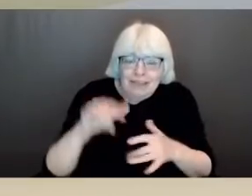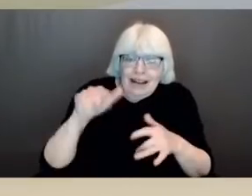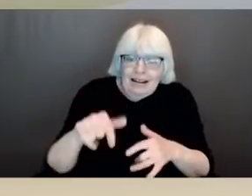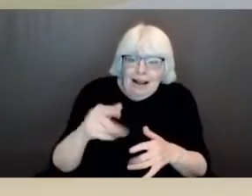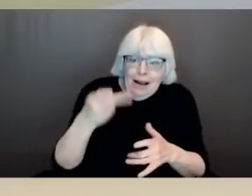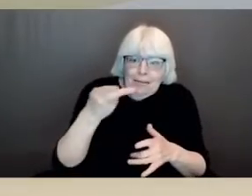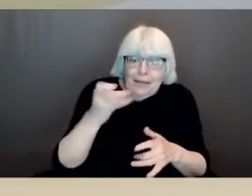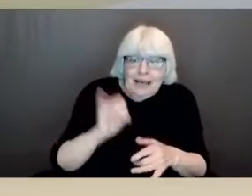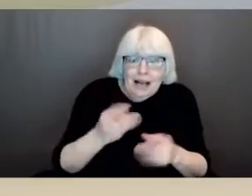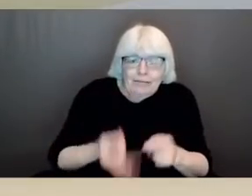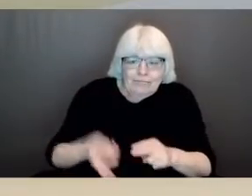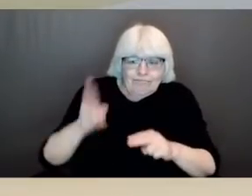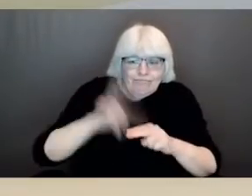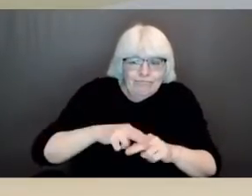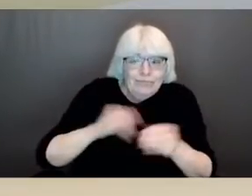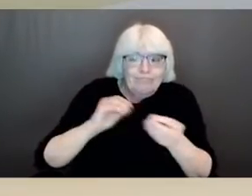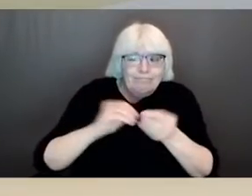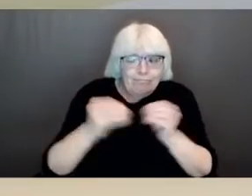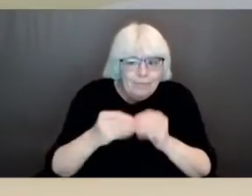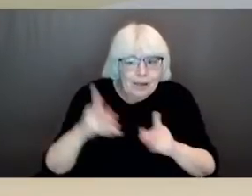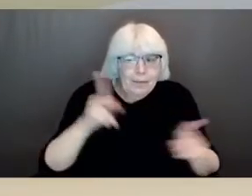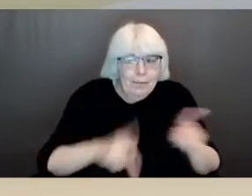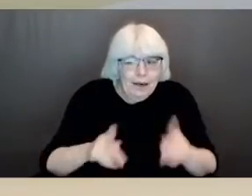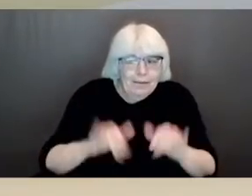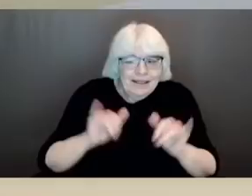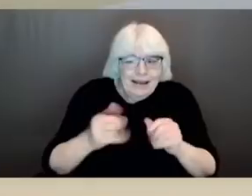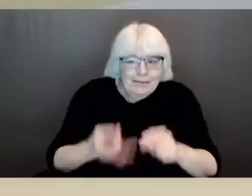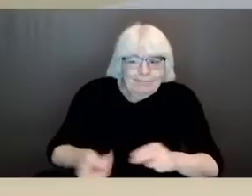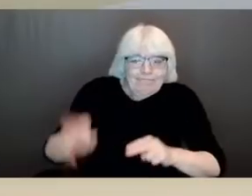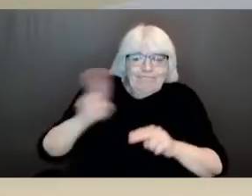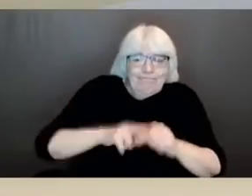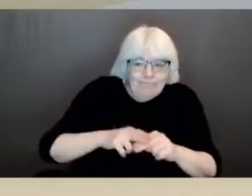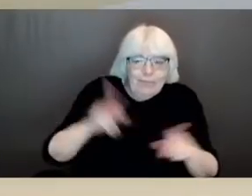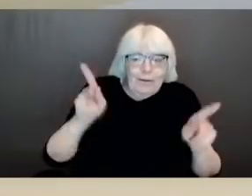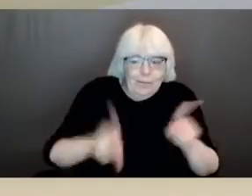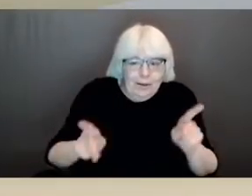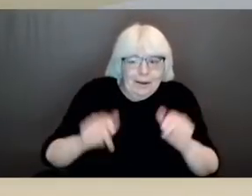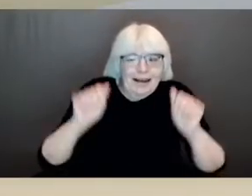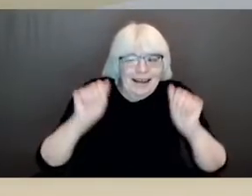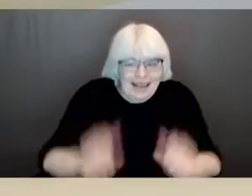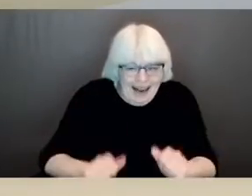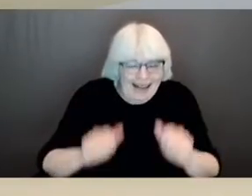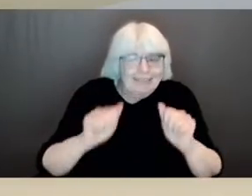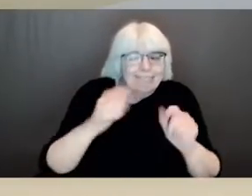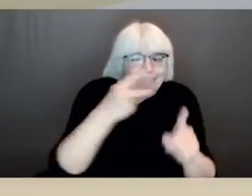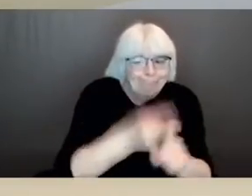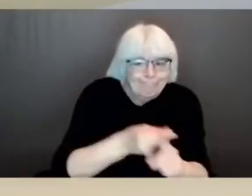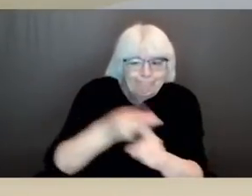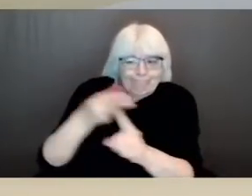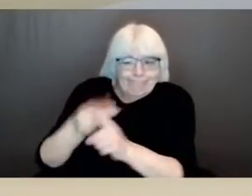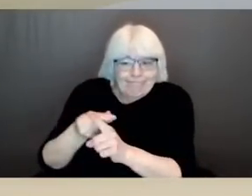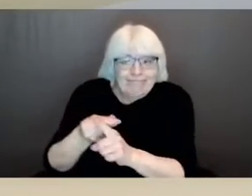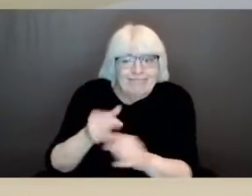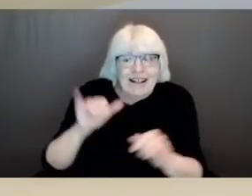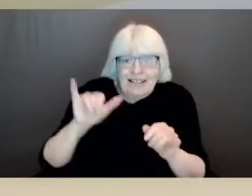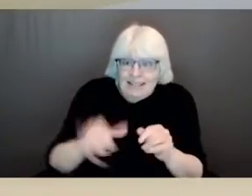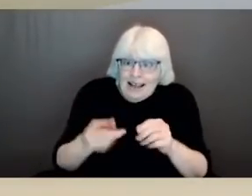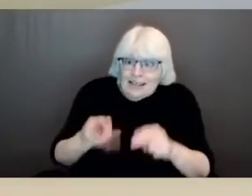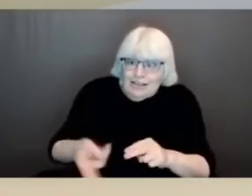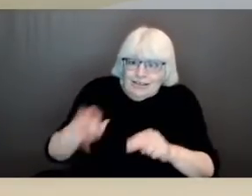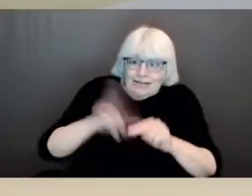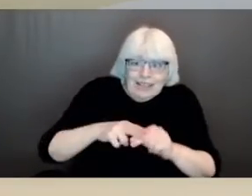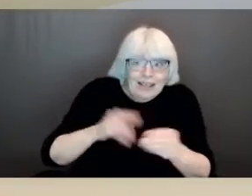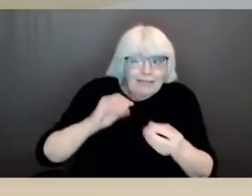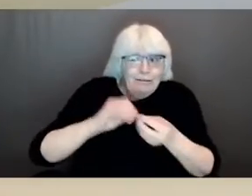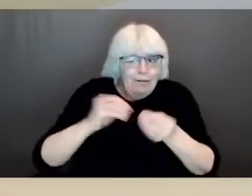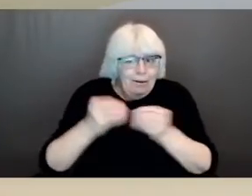increased the number of people who are eligible to receive the vaccine. This population adjustment resulted in a small downward change